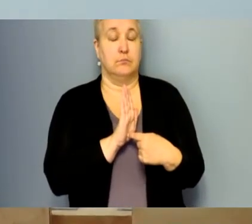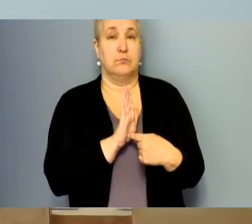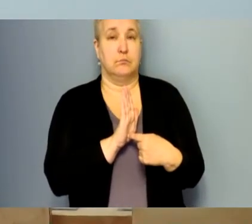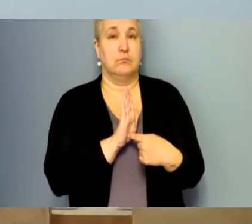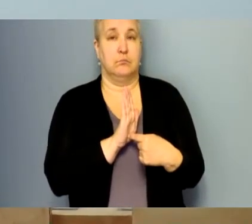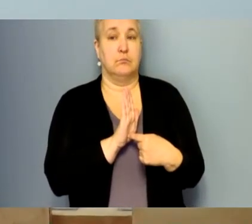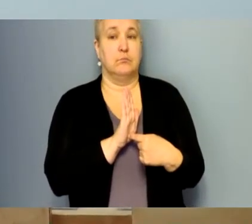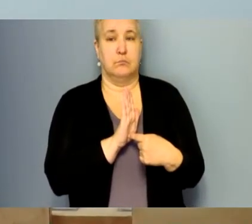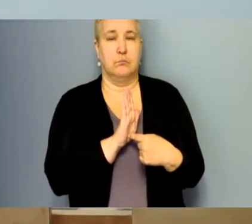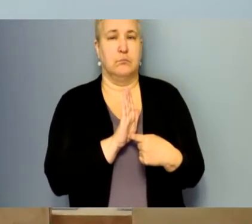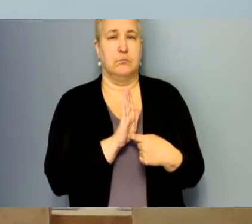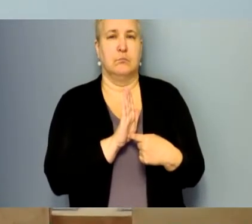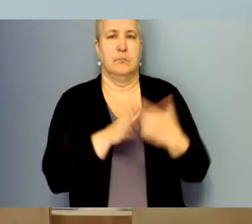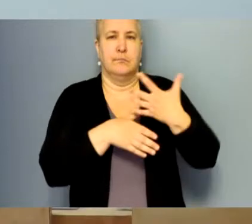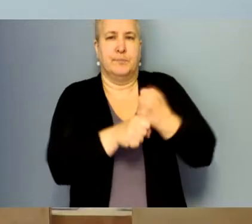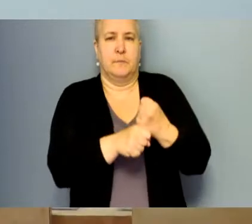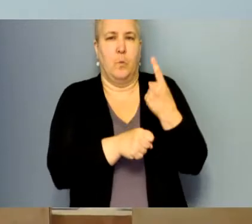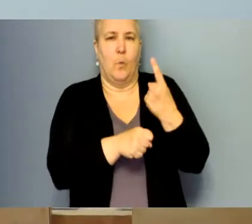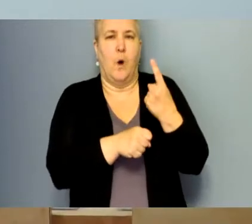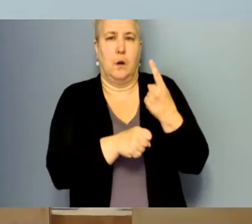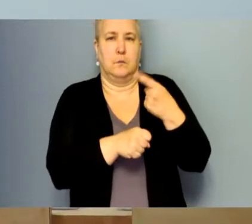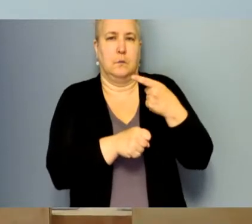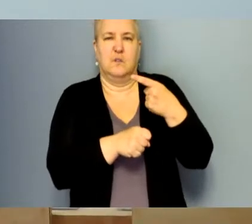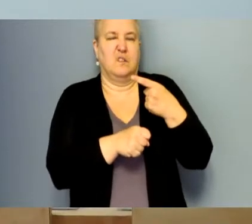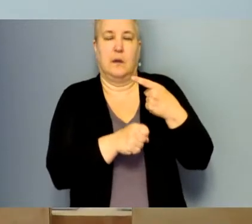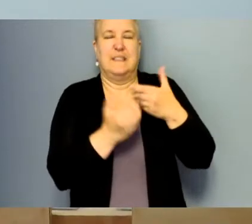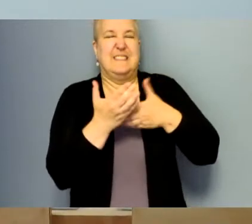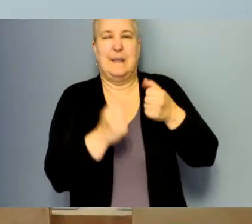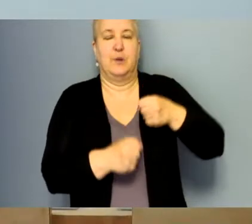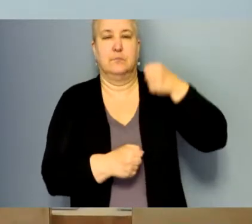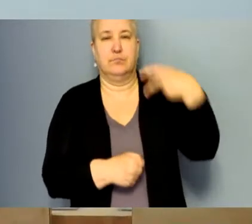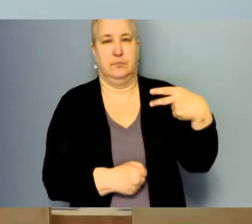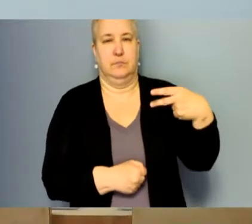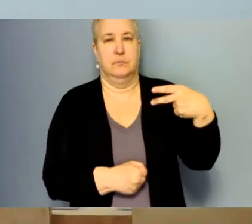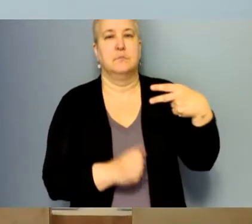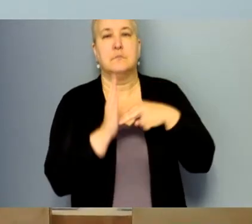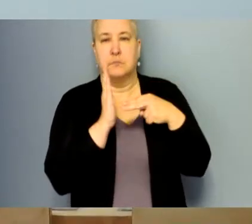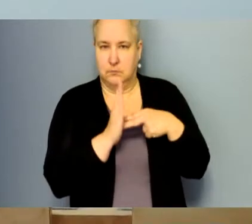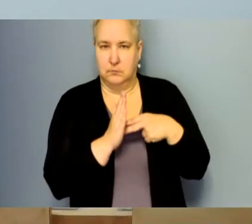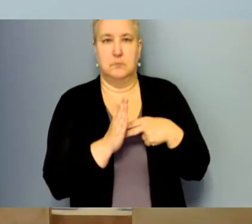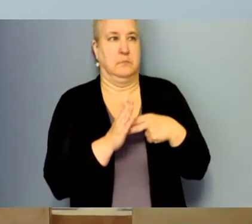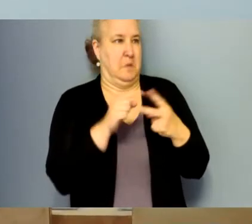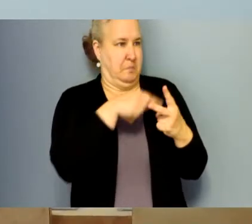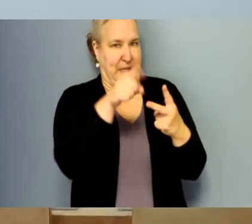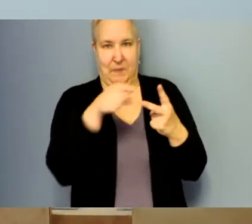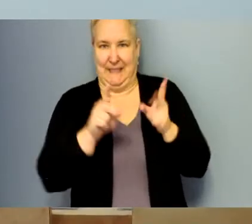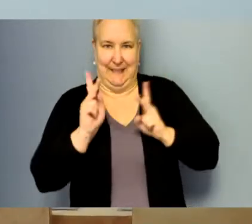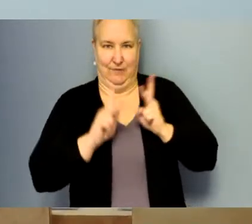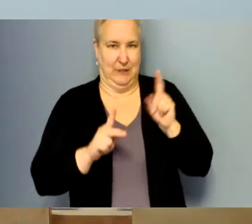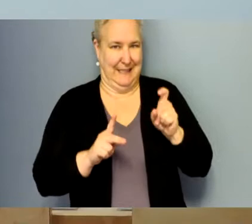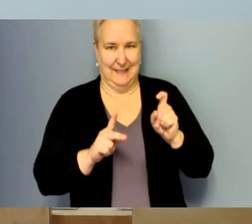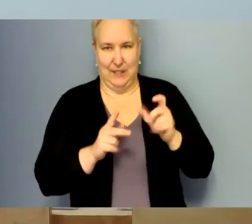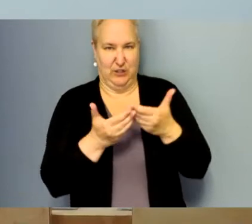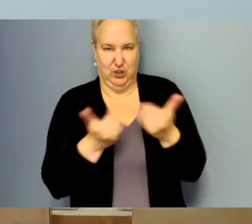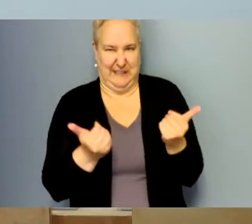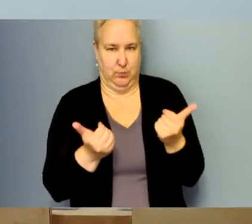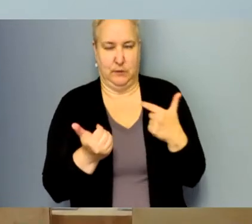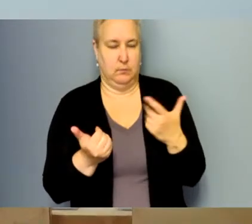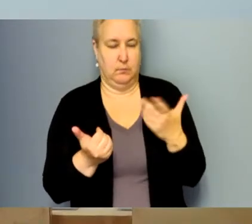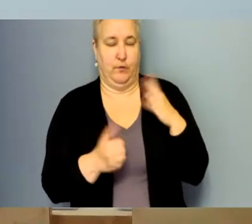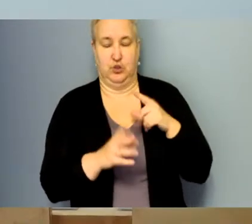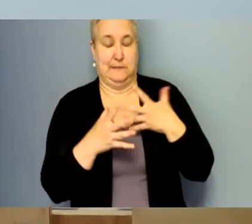put together in one item, so we just separated them out so that the payments go to the individuals that they need to. Okay. Thank you. Appreciate